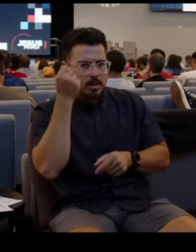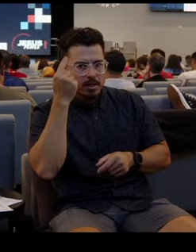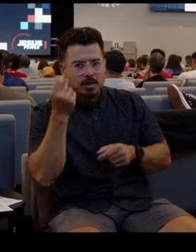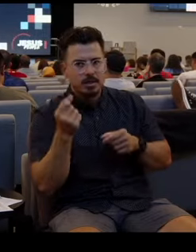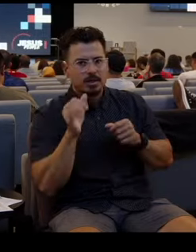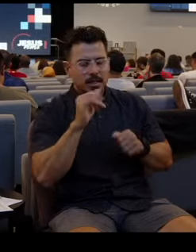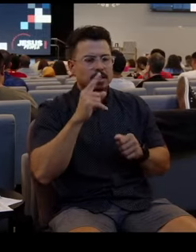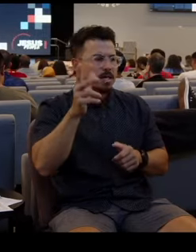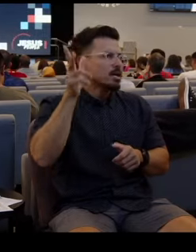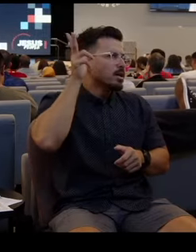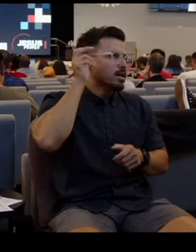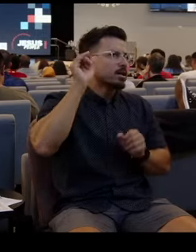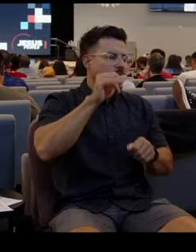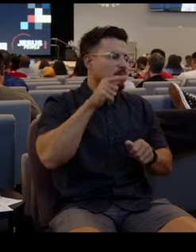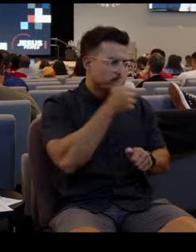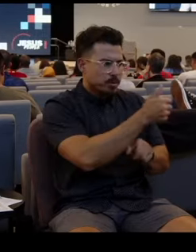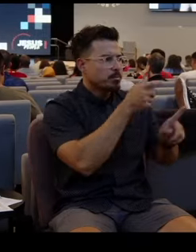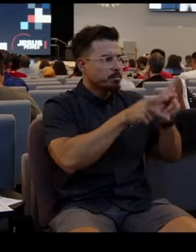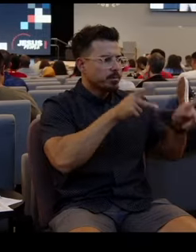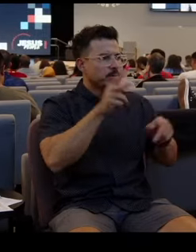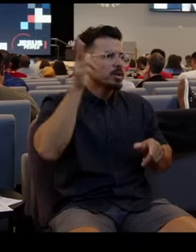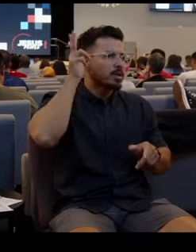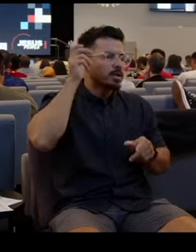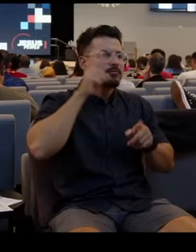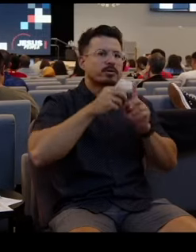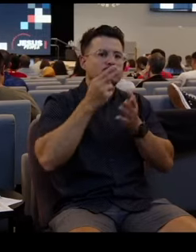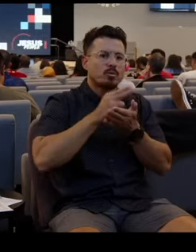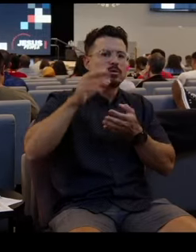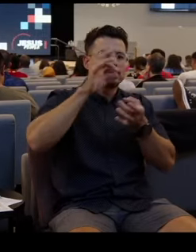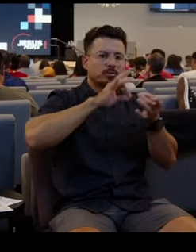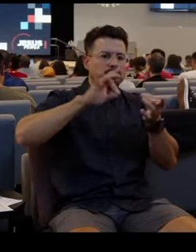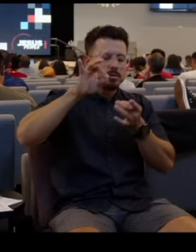also hearing the Holy Spirit say, separate unto us.